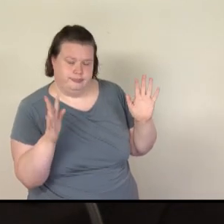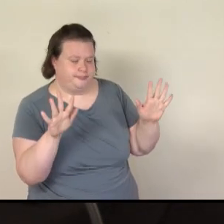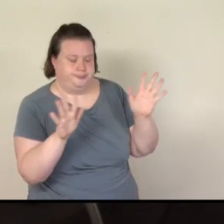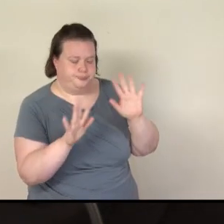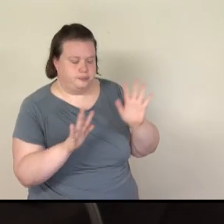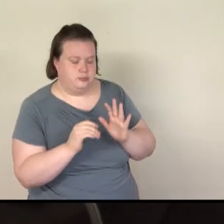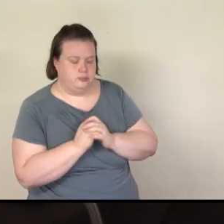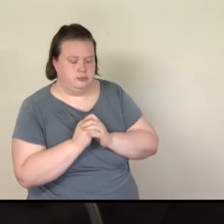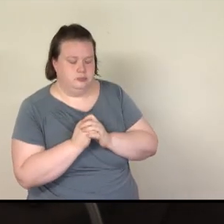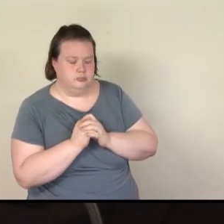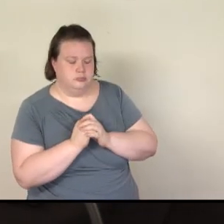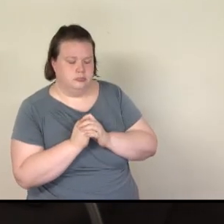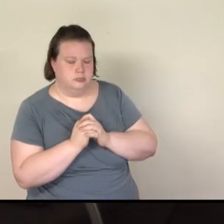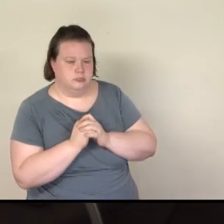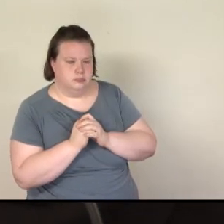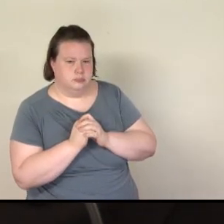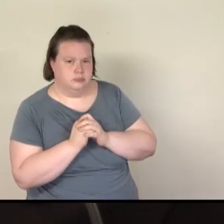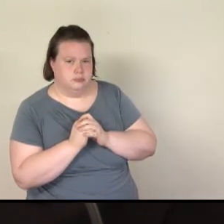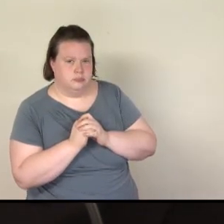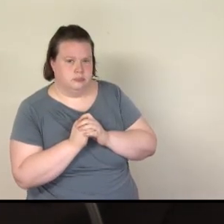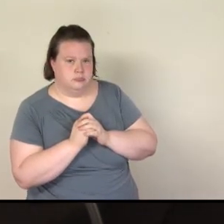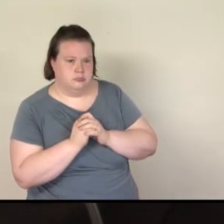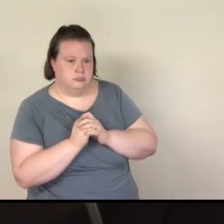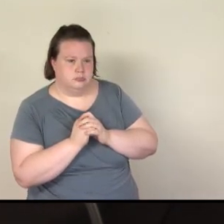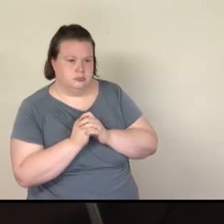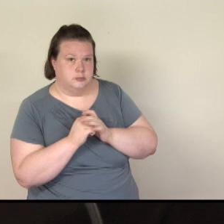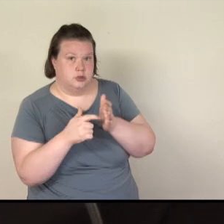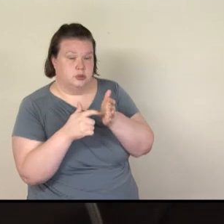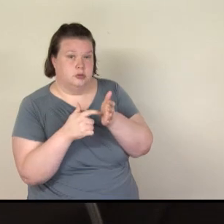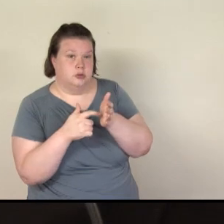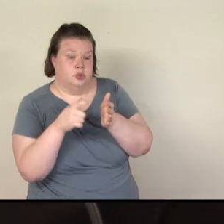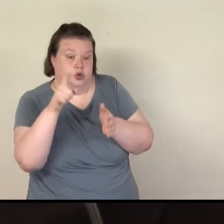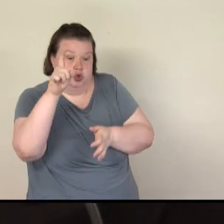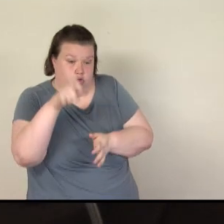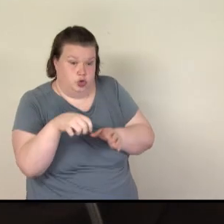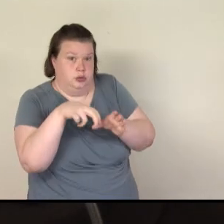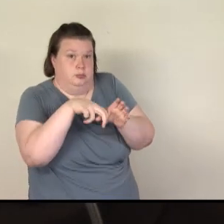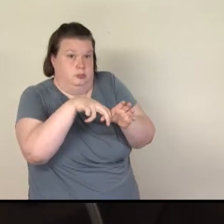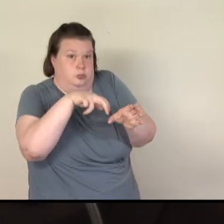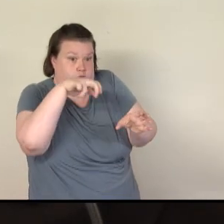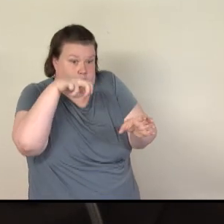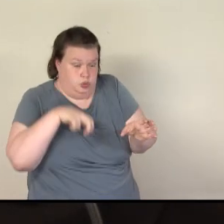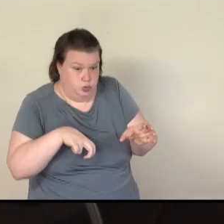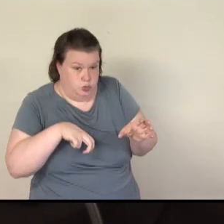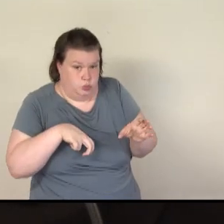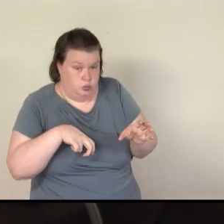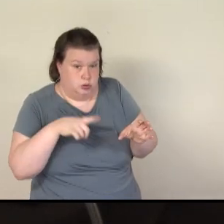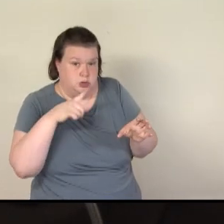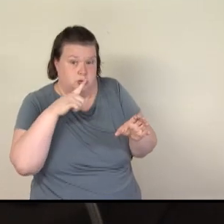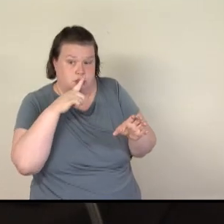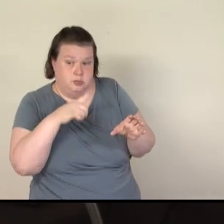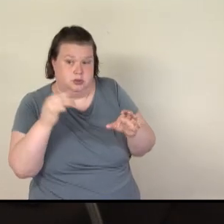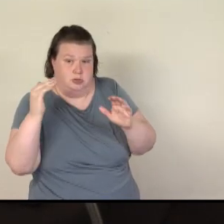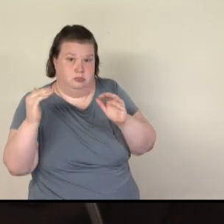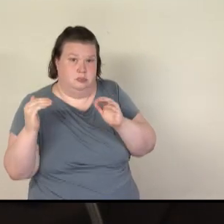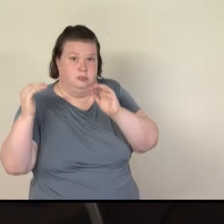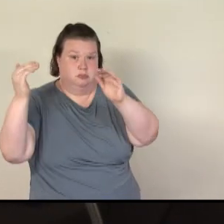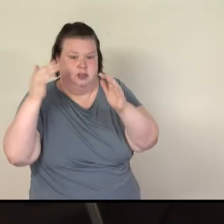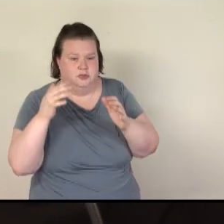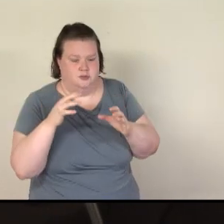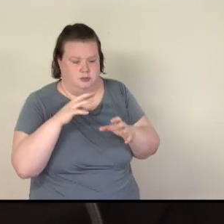much higher bar for what it would take to preclude you from engaging in the discussion, asking questions, et